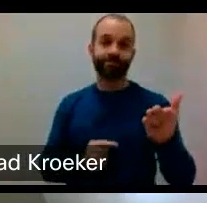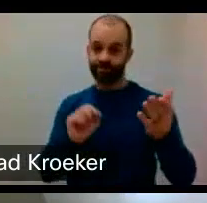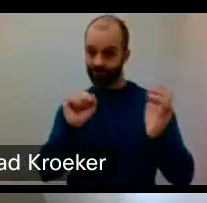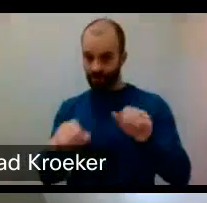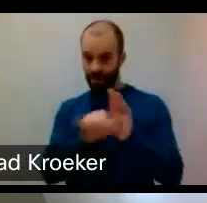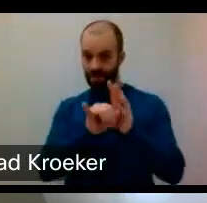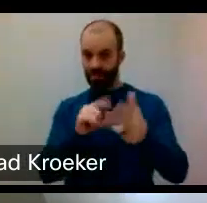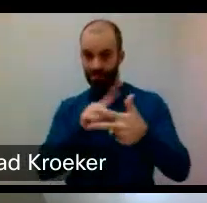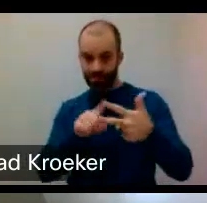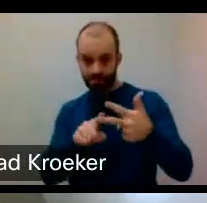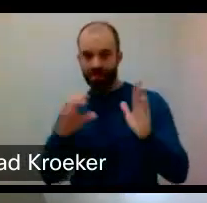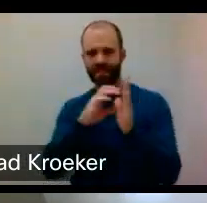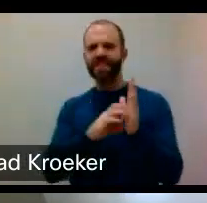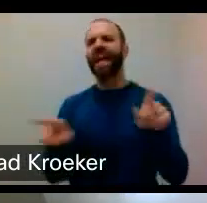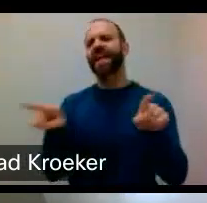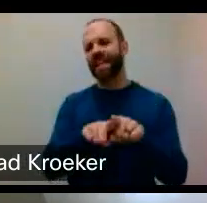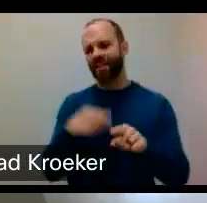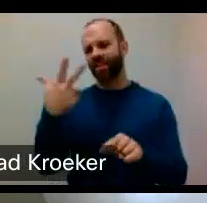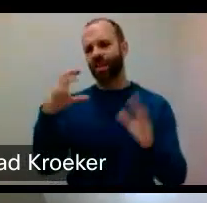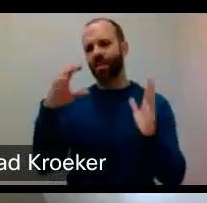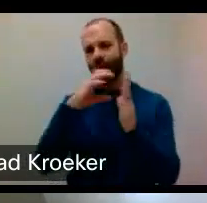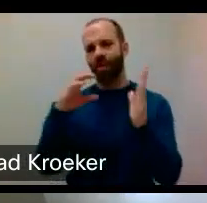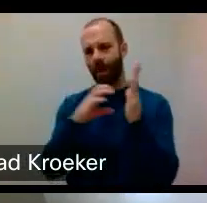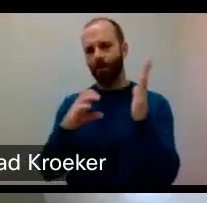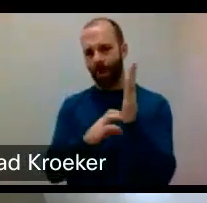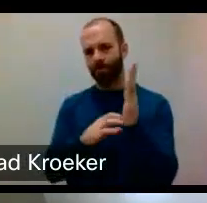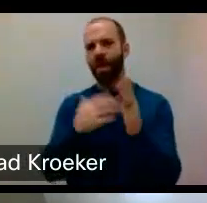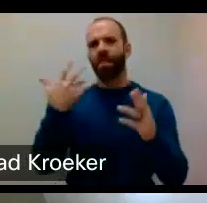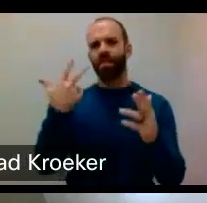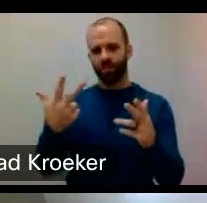the sections? Again, 3 paragraphs, 3